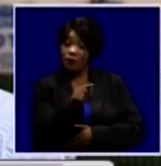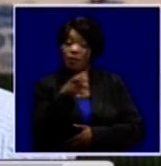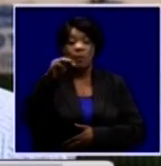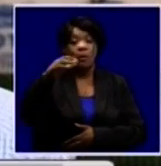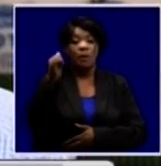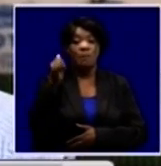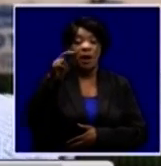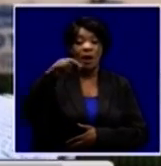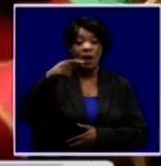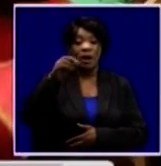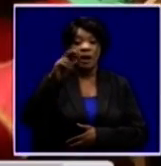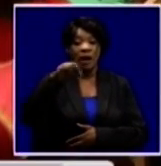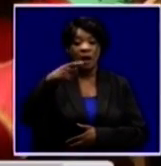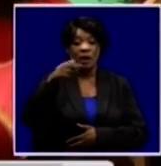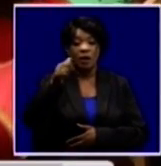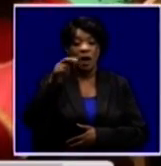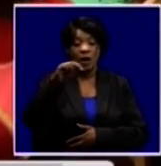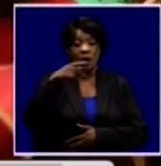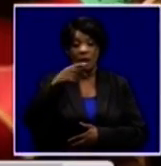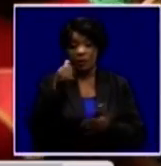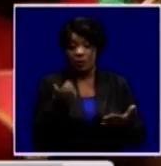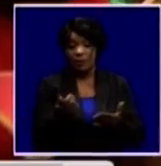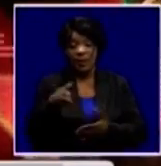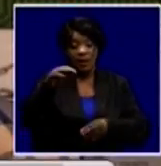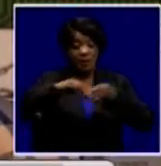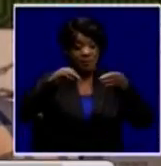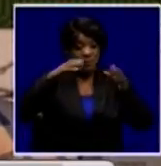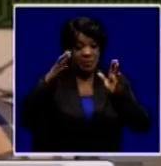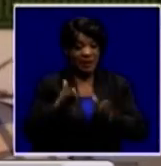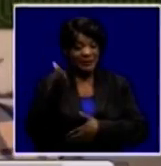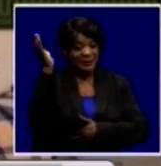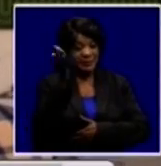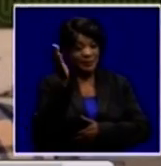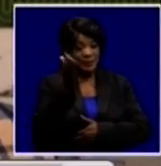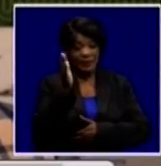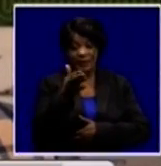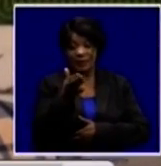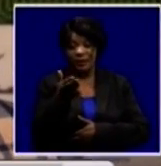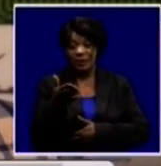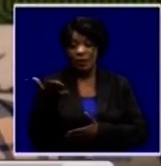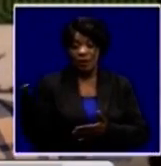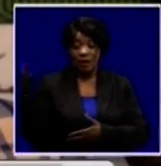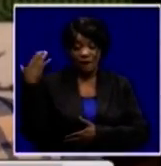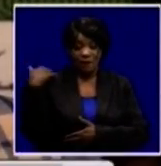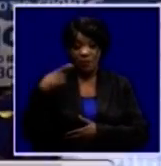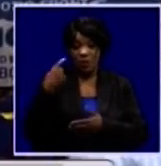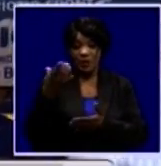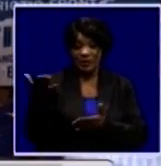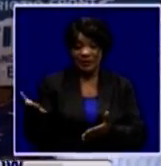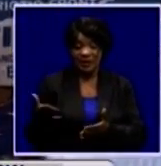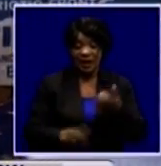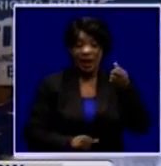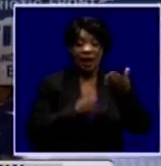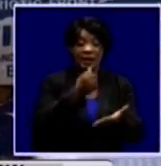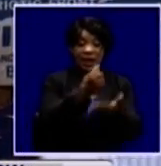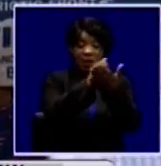The campaign manager will be MCC Paul Monga here. He will be assisted